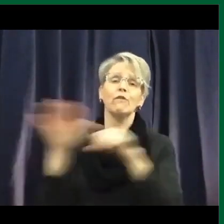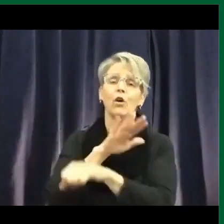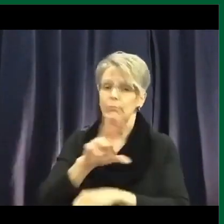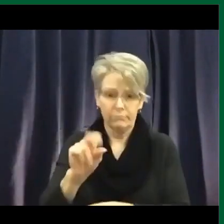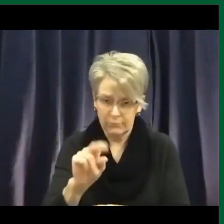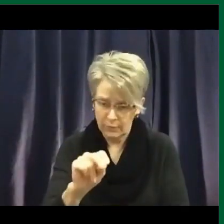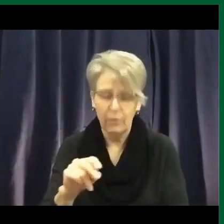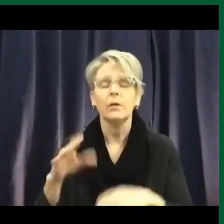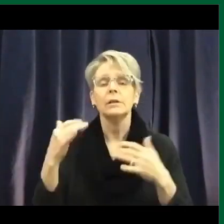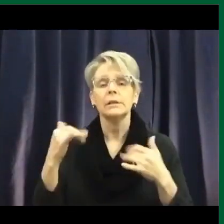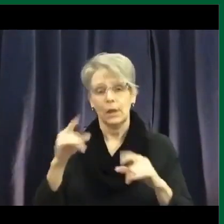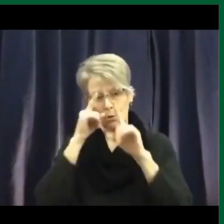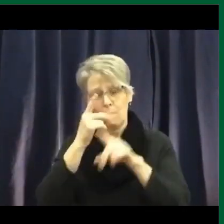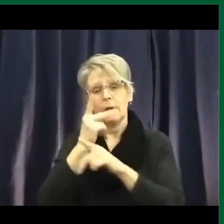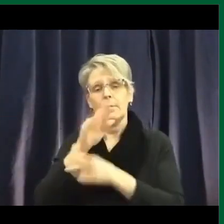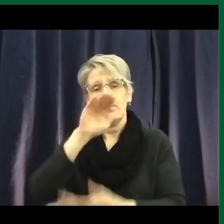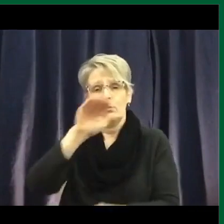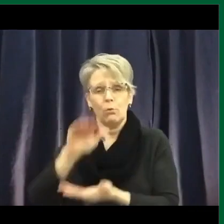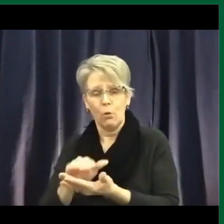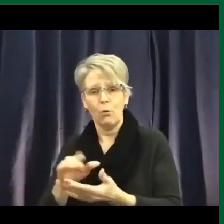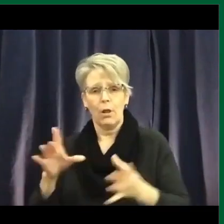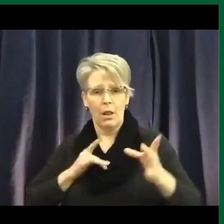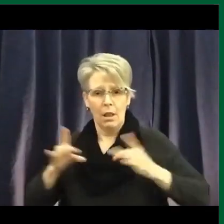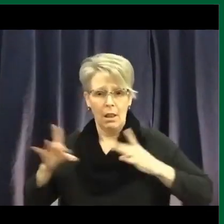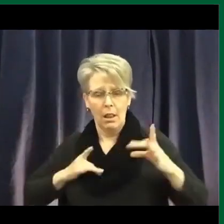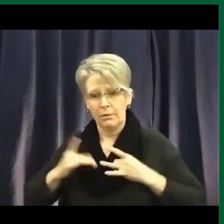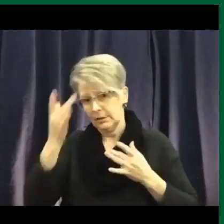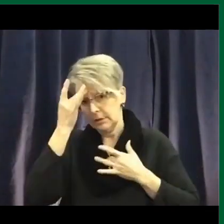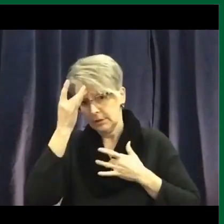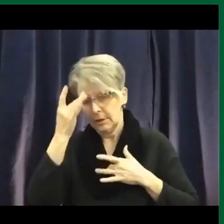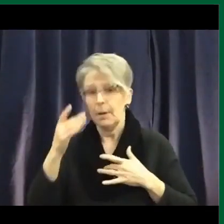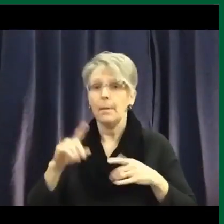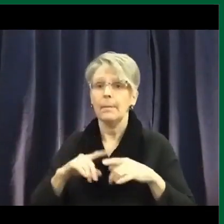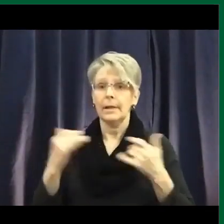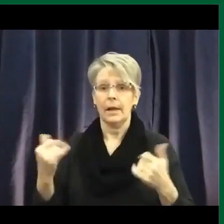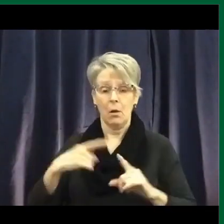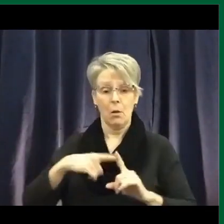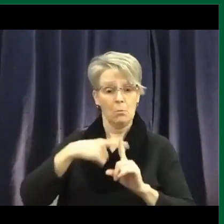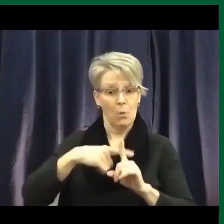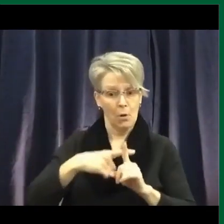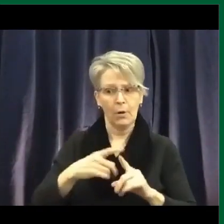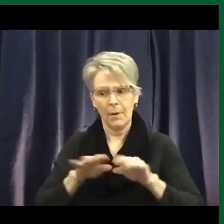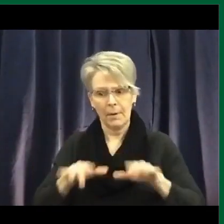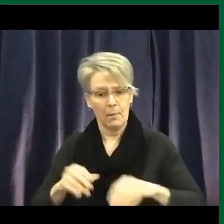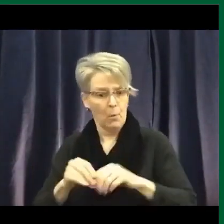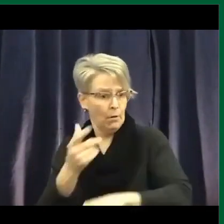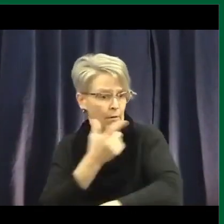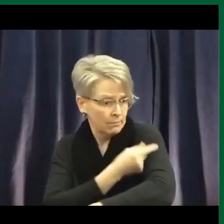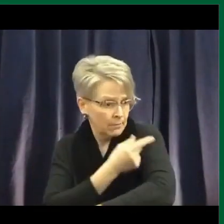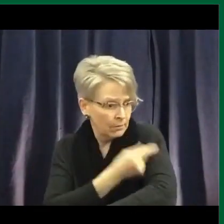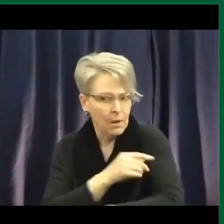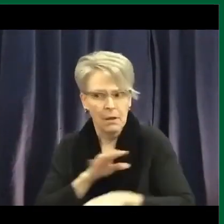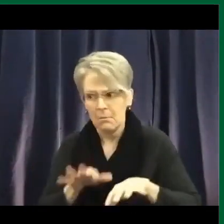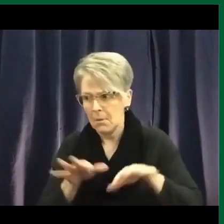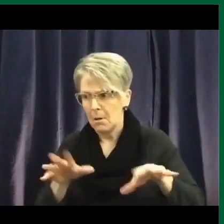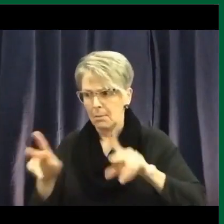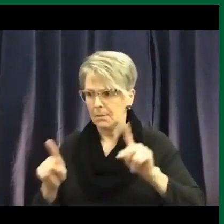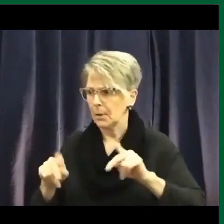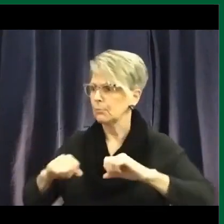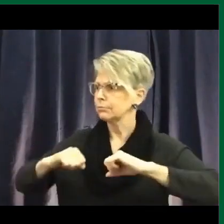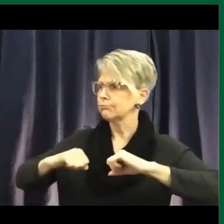low. But absolutely, while there's so much positivity with increasing vaccination rates and increasing immunity, the variants of